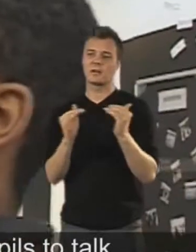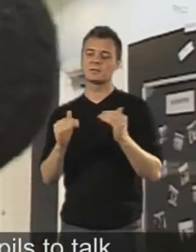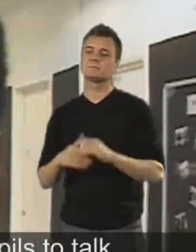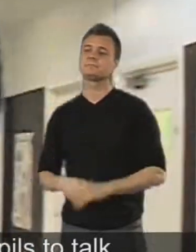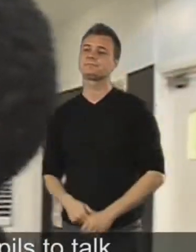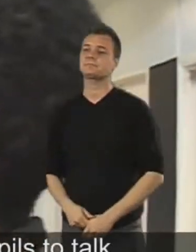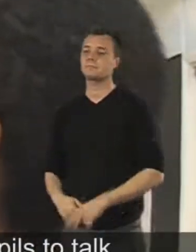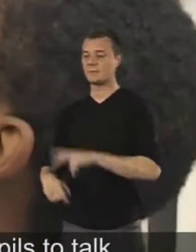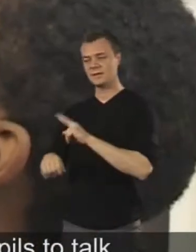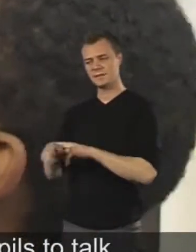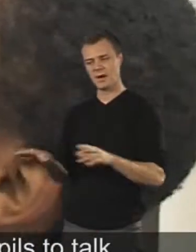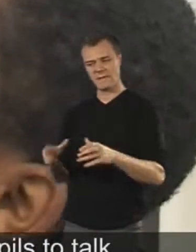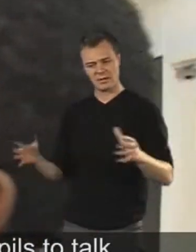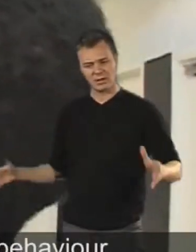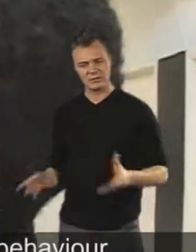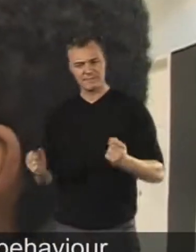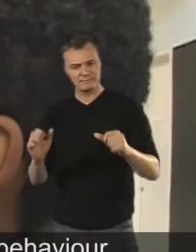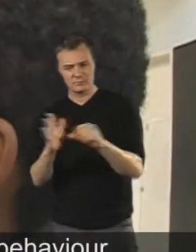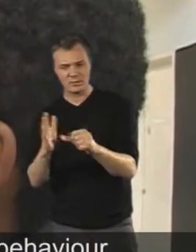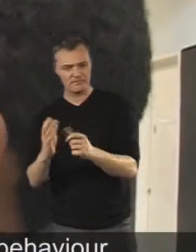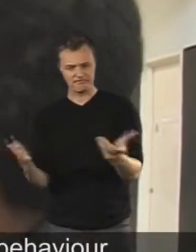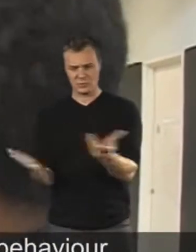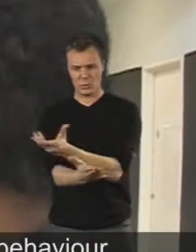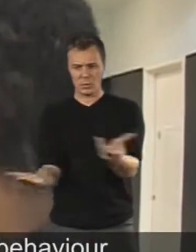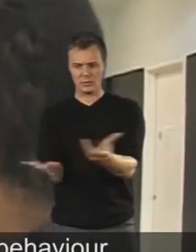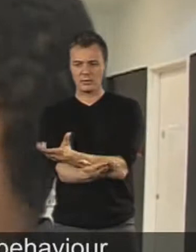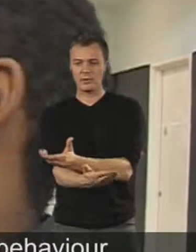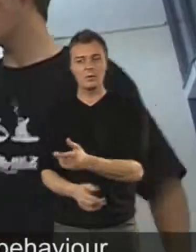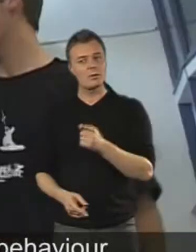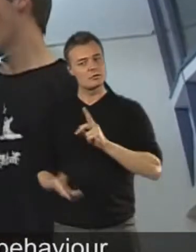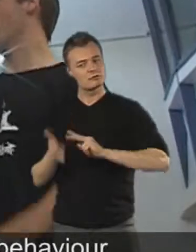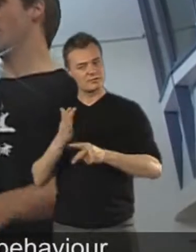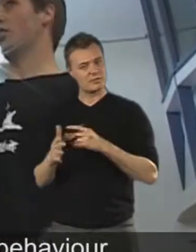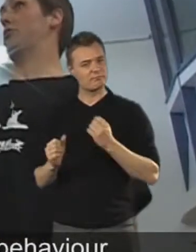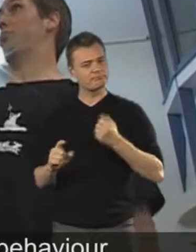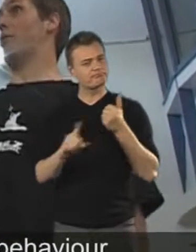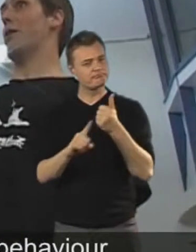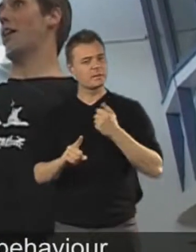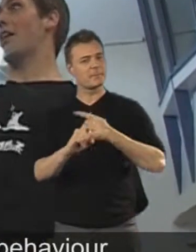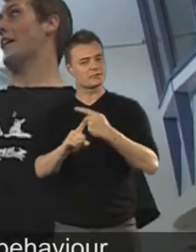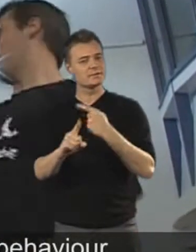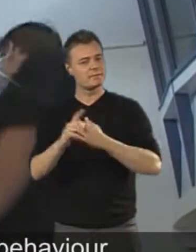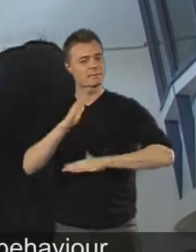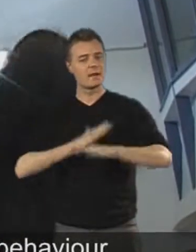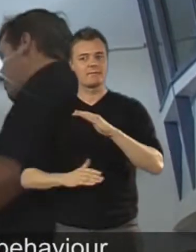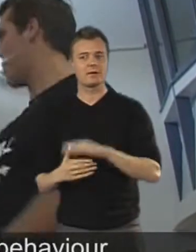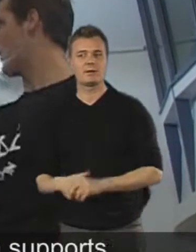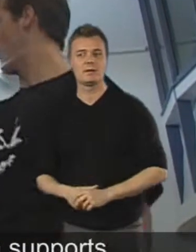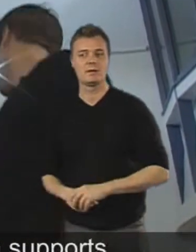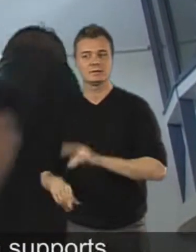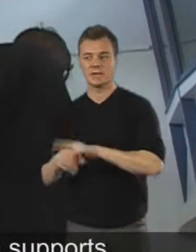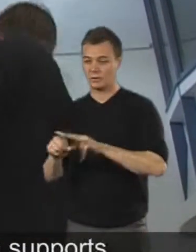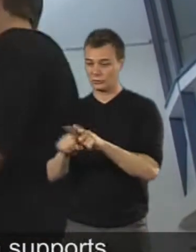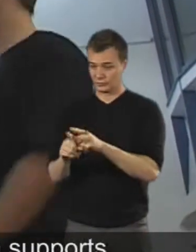to talk about their difficulties. It's one of the strategies that's having a positive impact on behaviour. Staff also work with pupils on